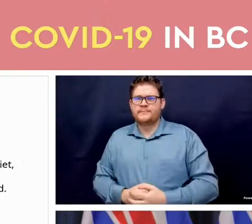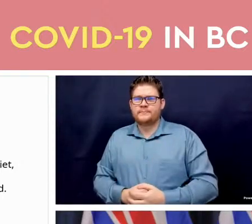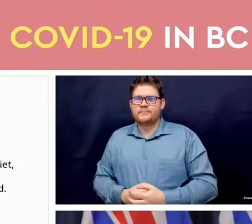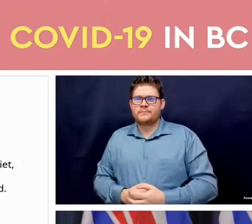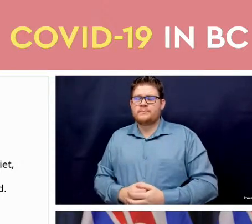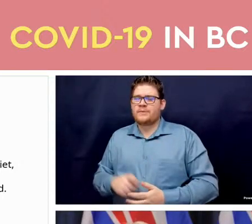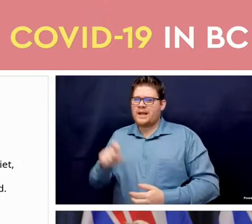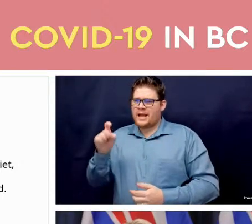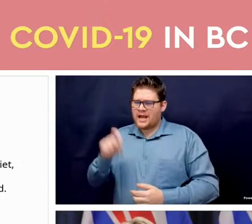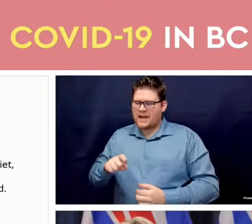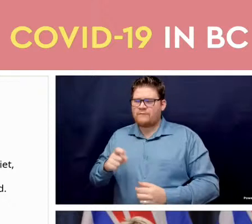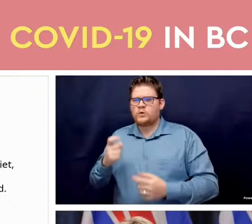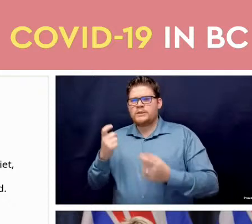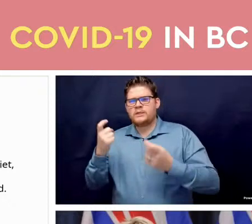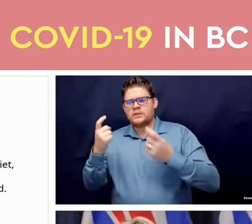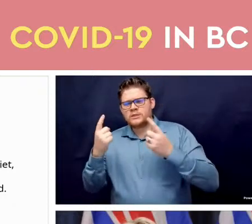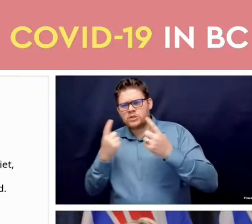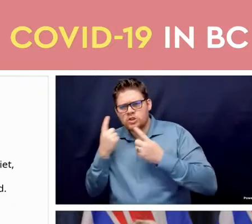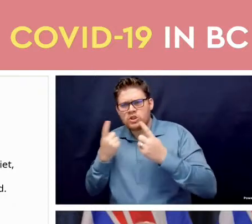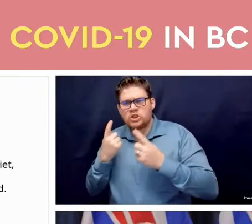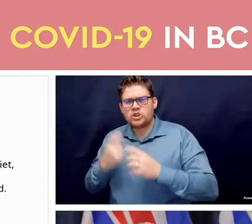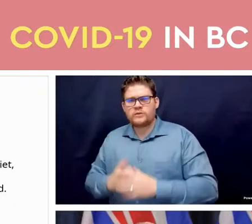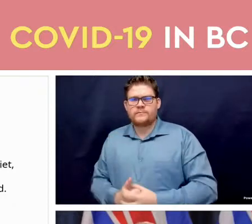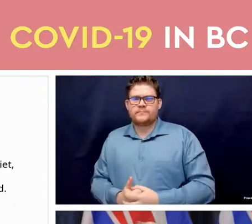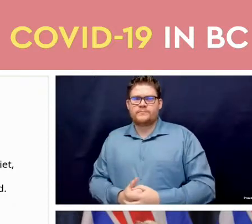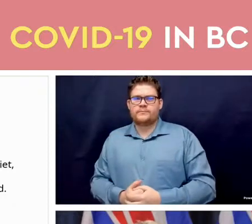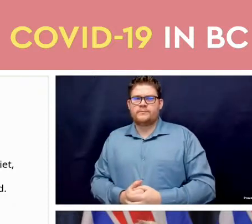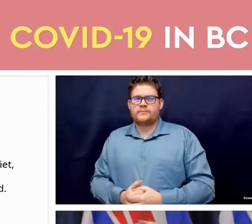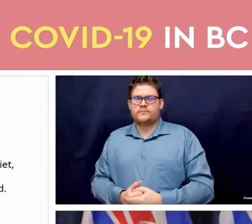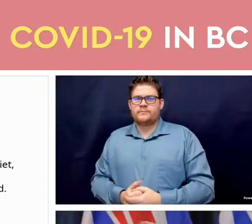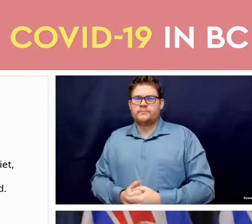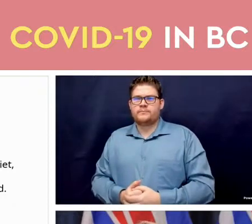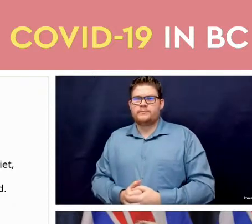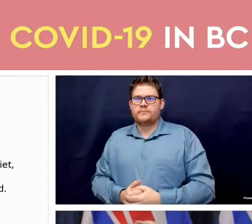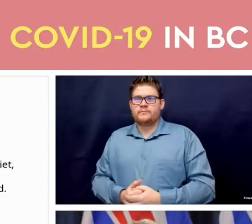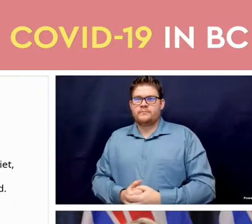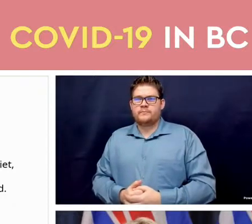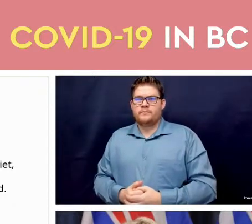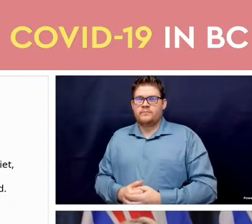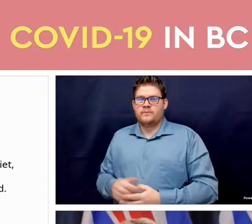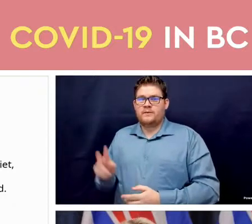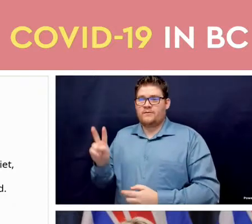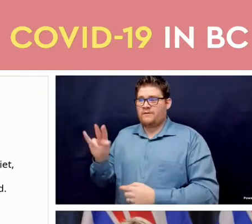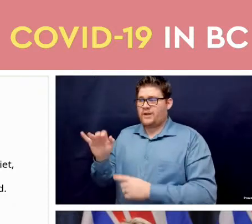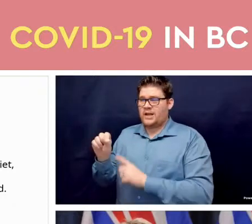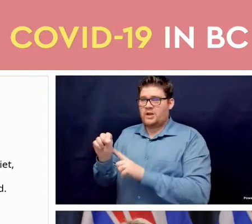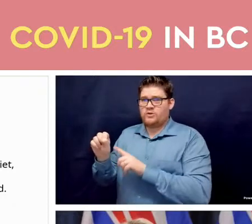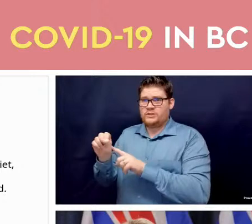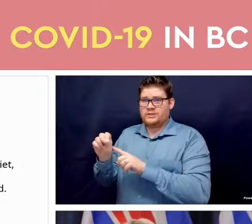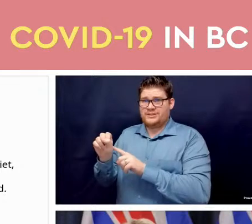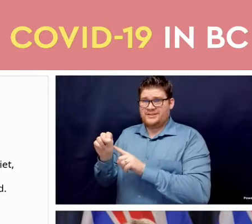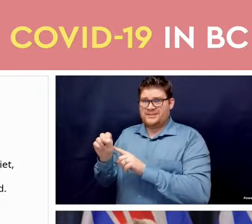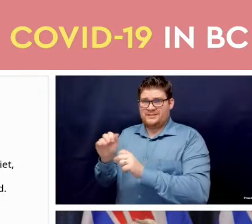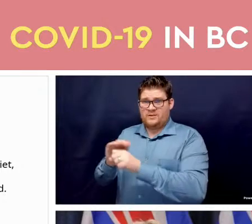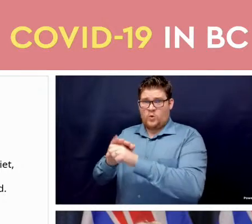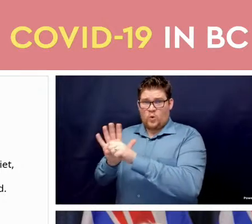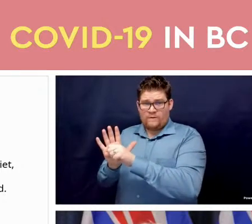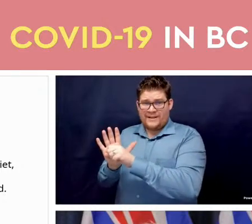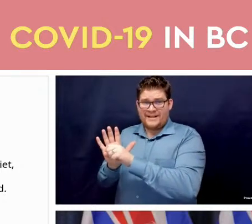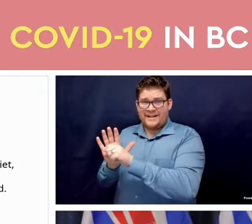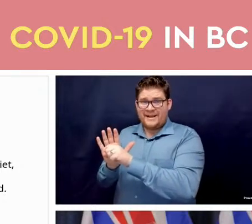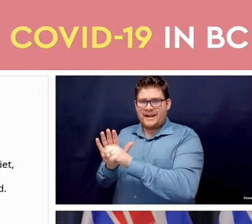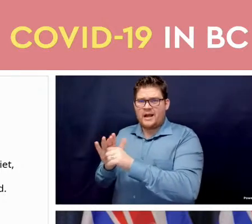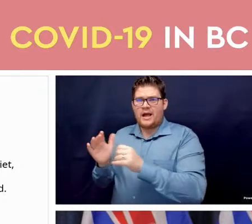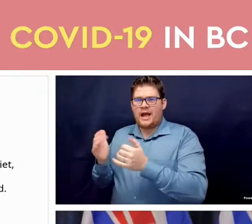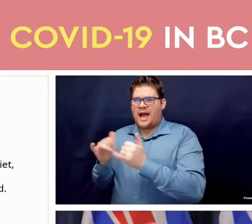place. One of them are the factors related to the virus, the transmissibility, how much of it is circulating in the community. And